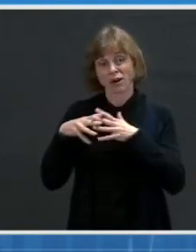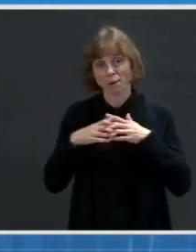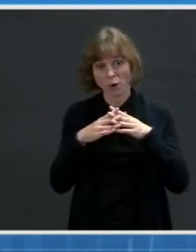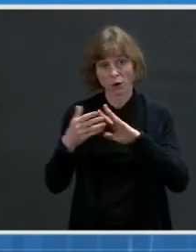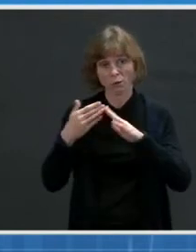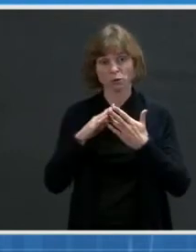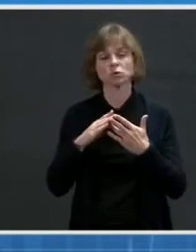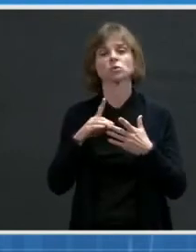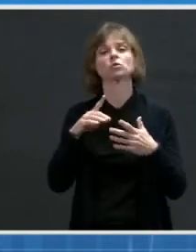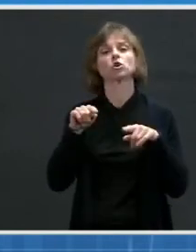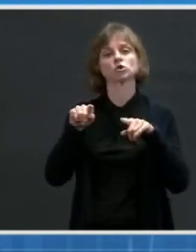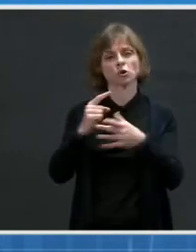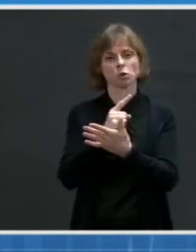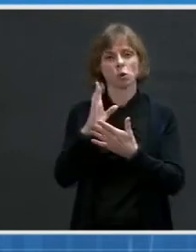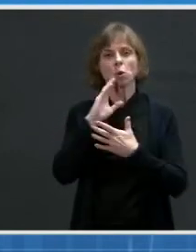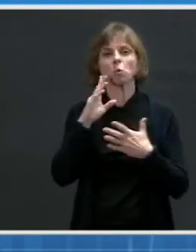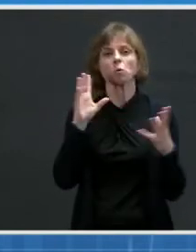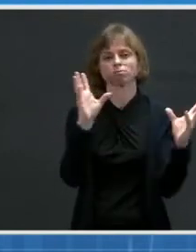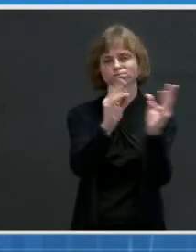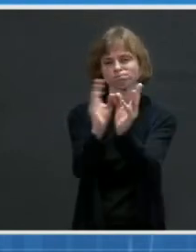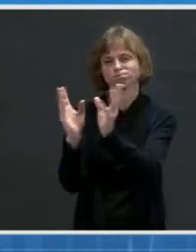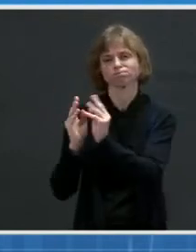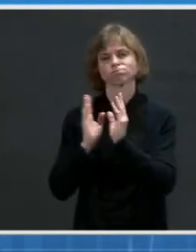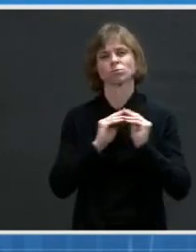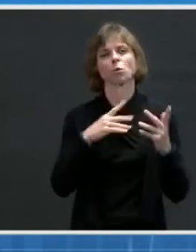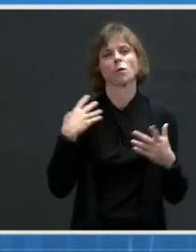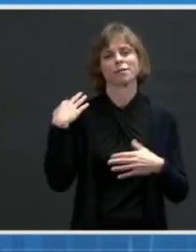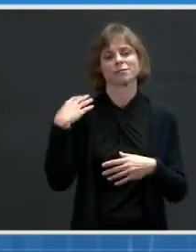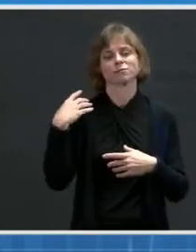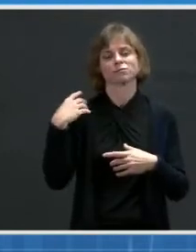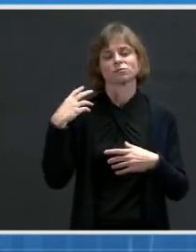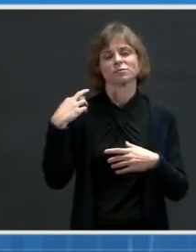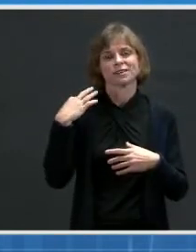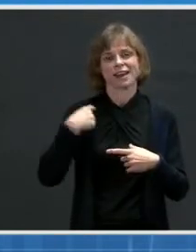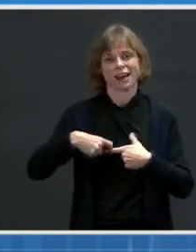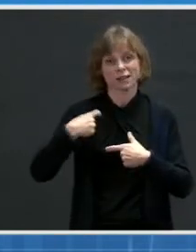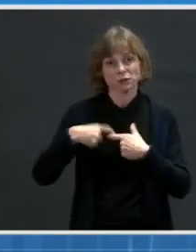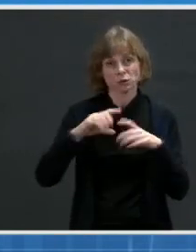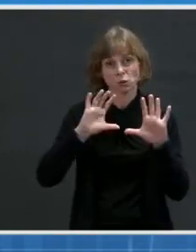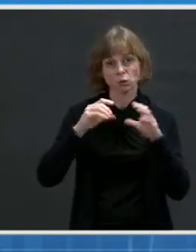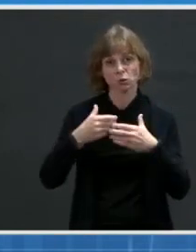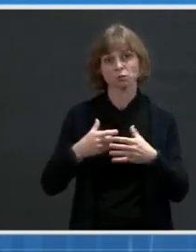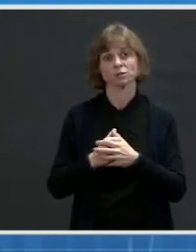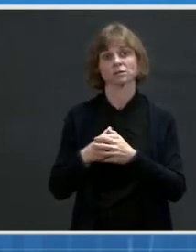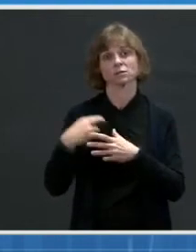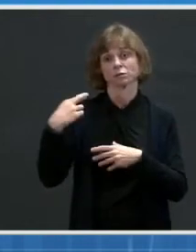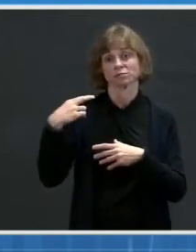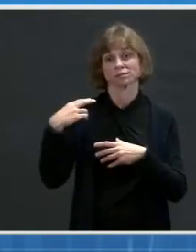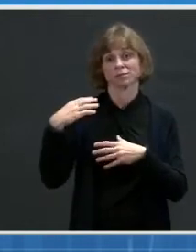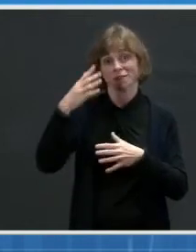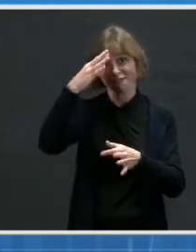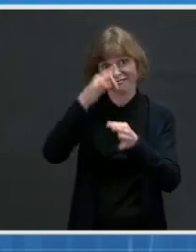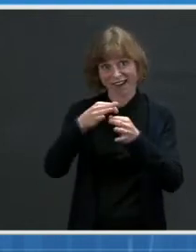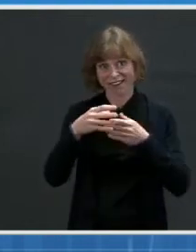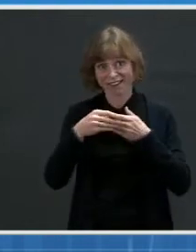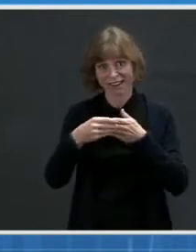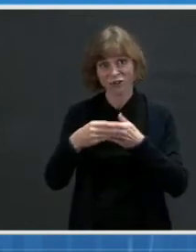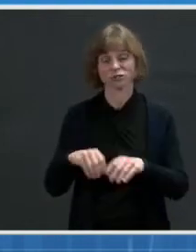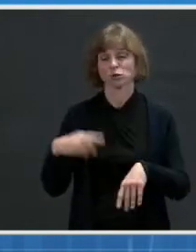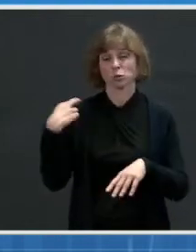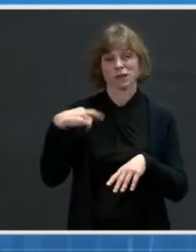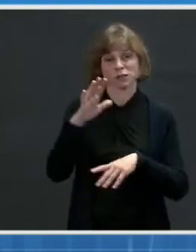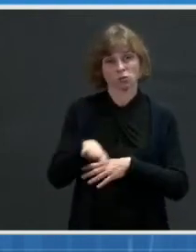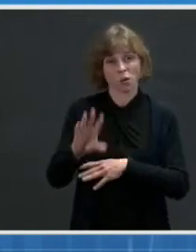Latino groups, faith leaders, and members of the rural community. These listening sessions will continue our effort to